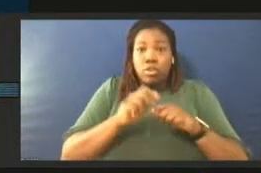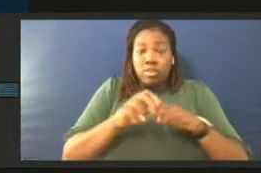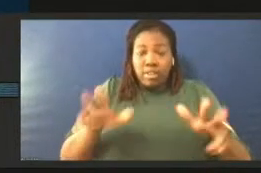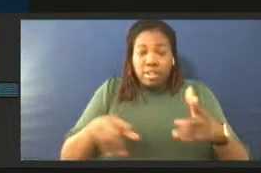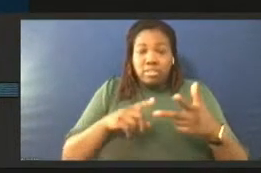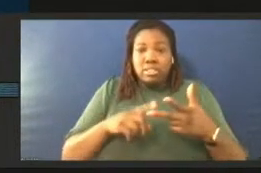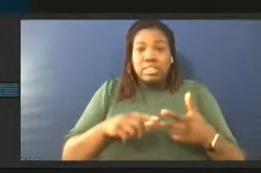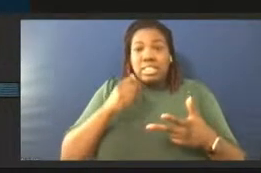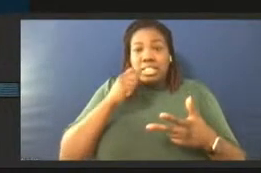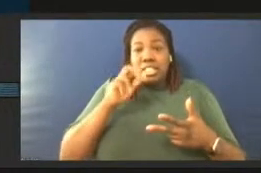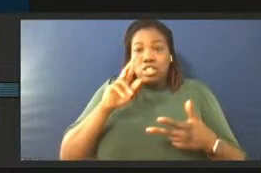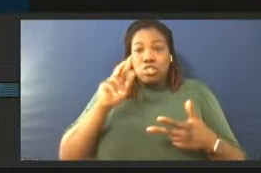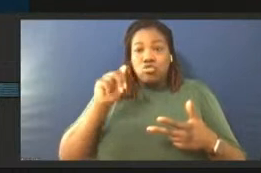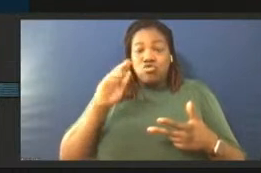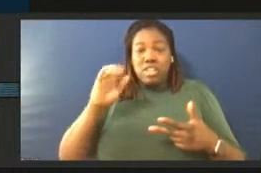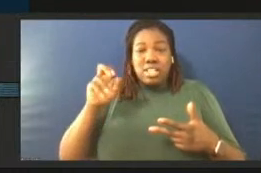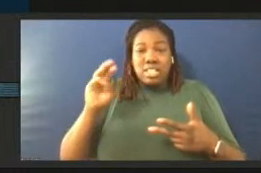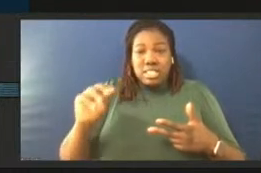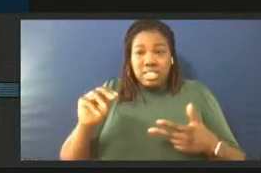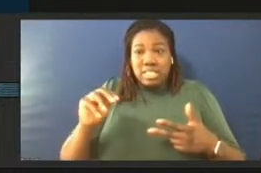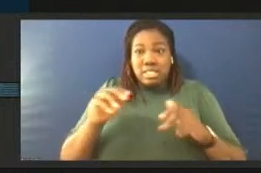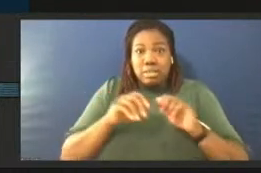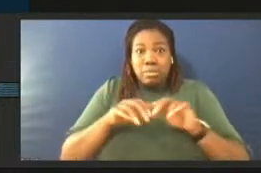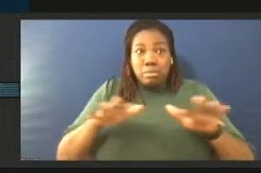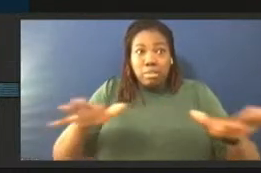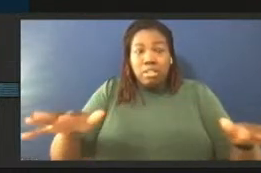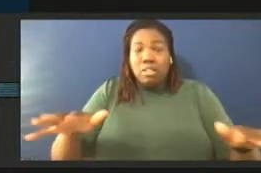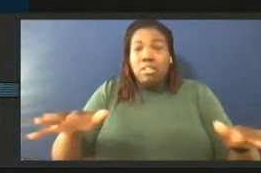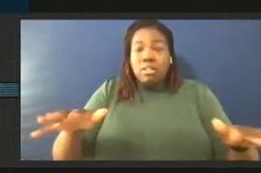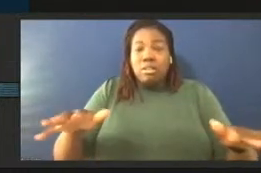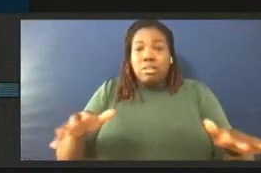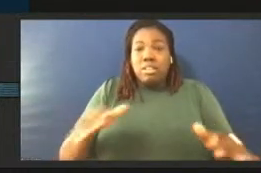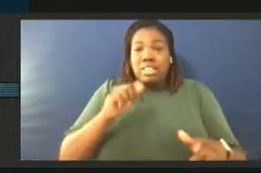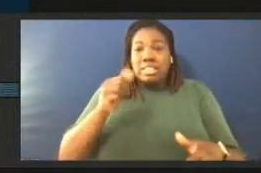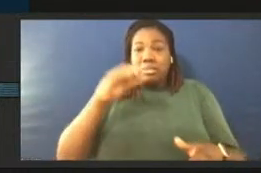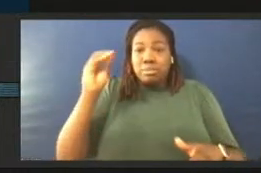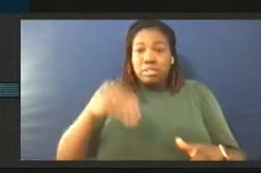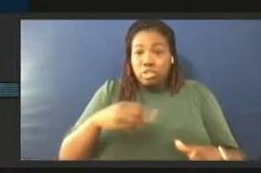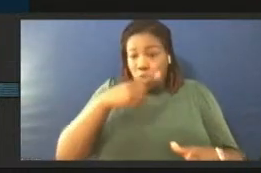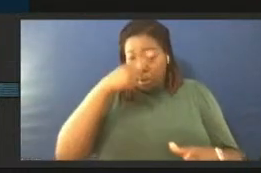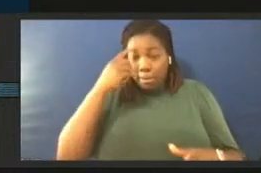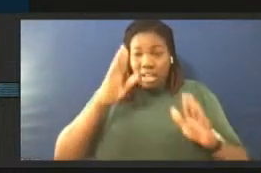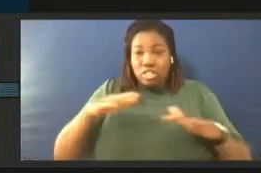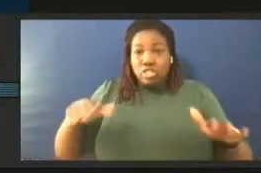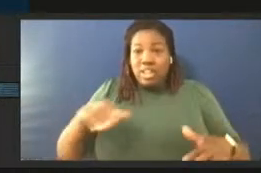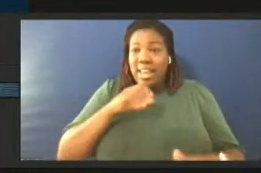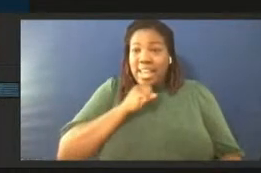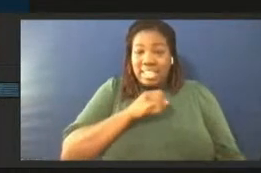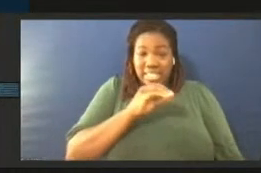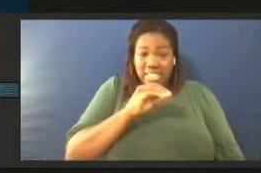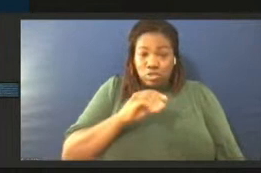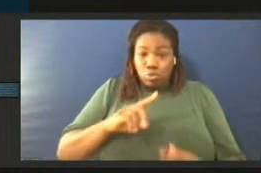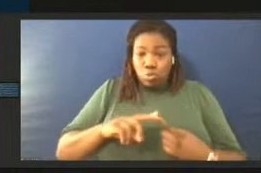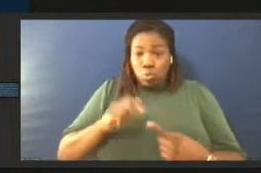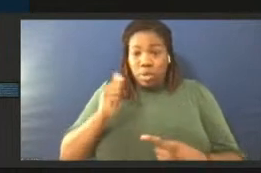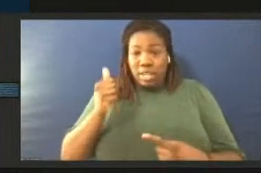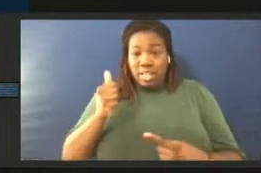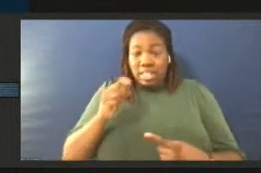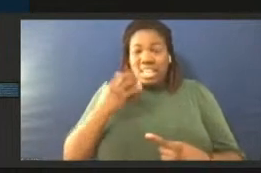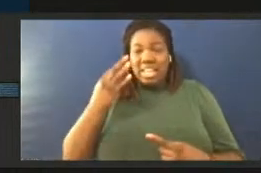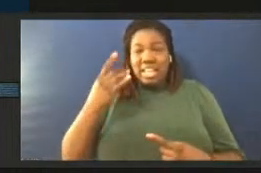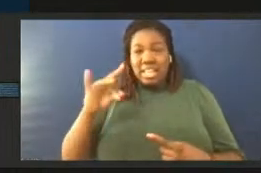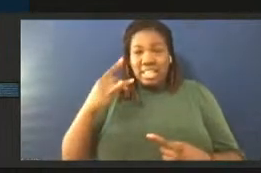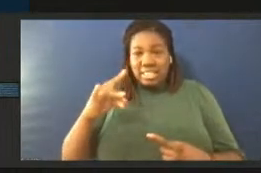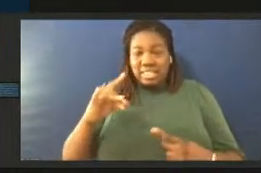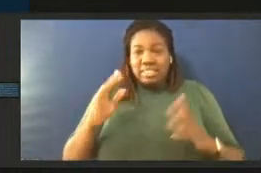pandemic, and what you're seeing is that over 10% of Black children ages 0 to 18 have experienced at least